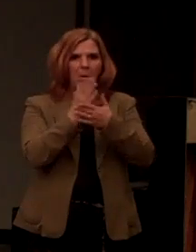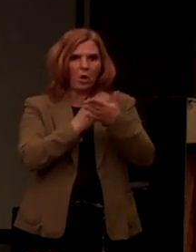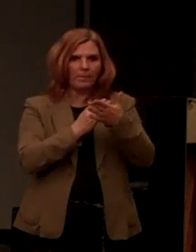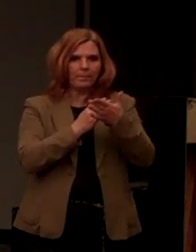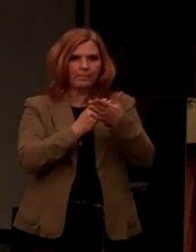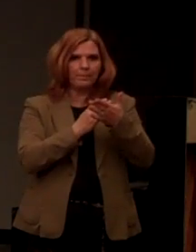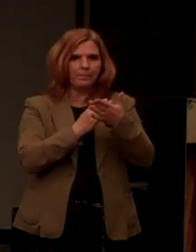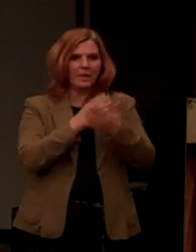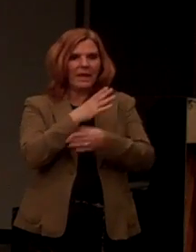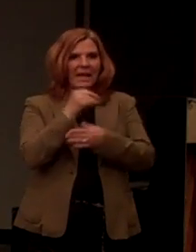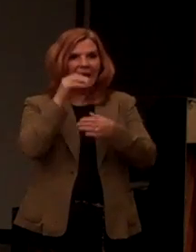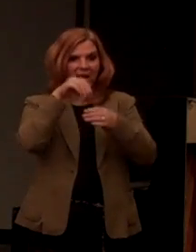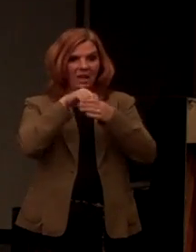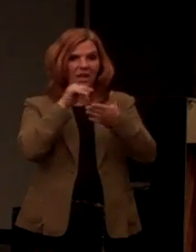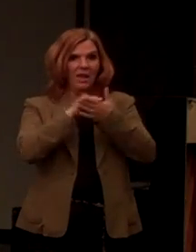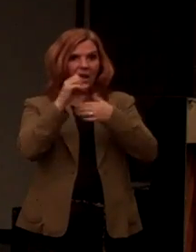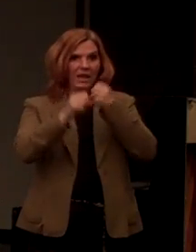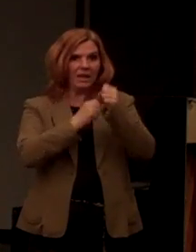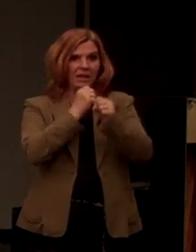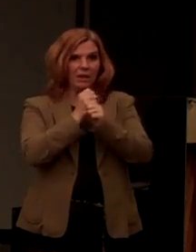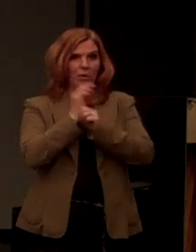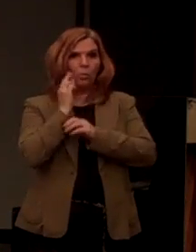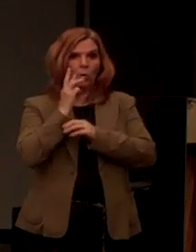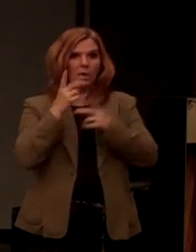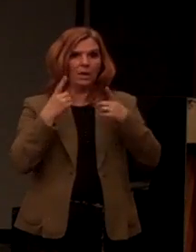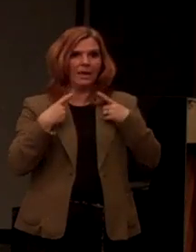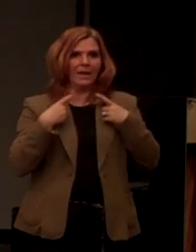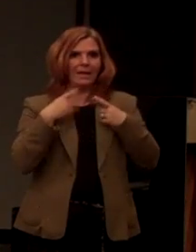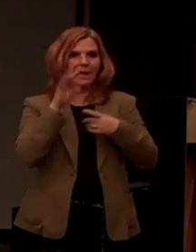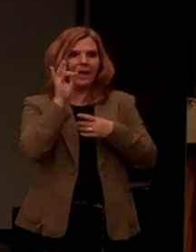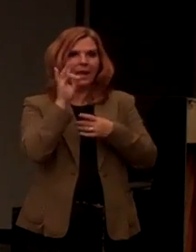sections. And in that year, Wheeling had